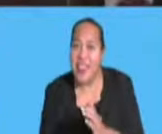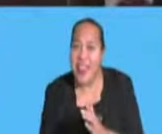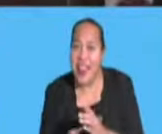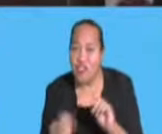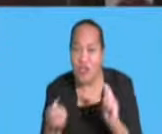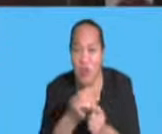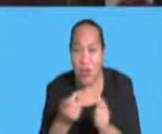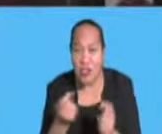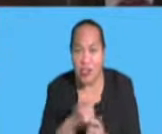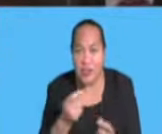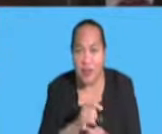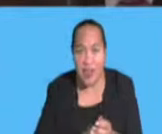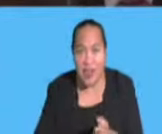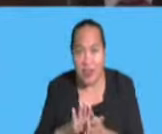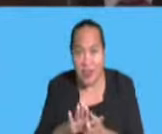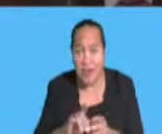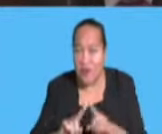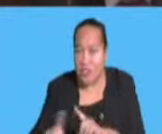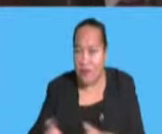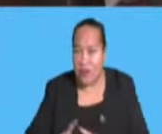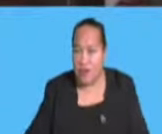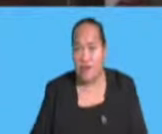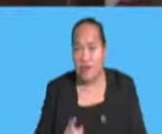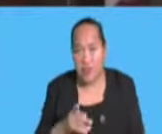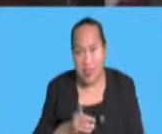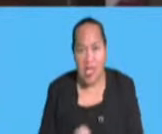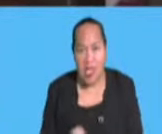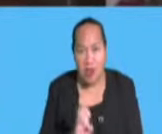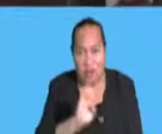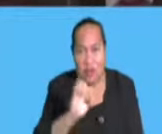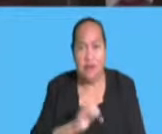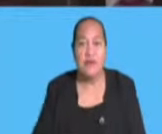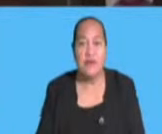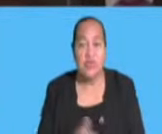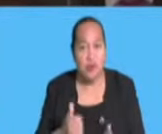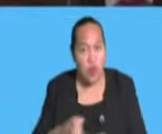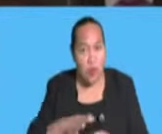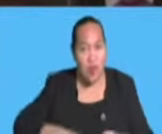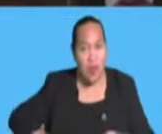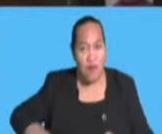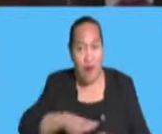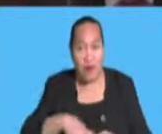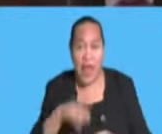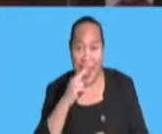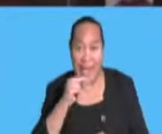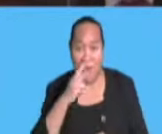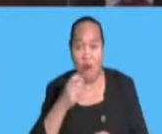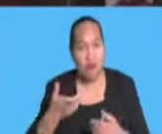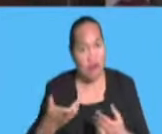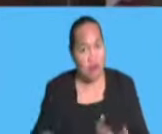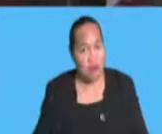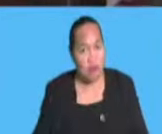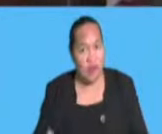and enhancements in all sections of the economy, from e-portals and platforms that are enabling in areas of